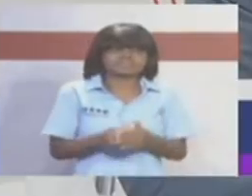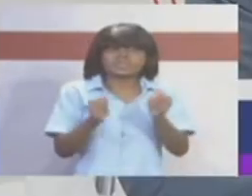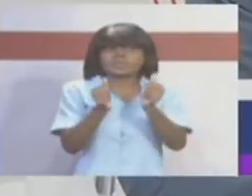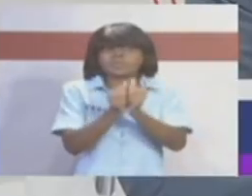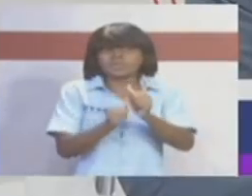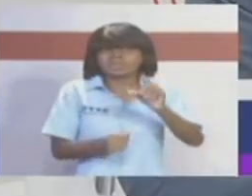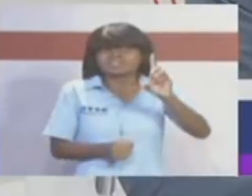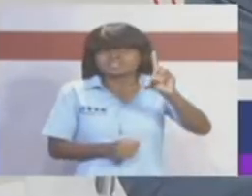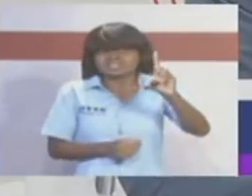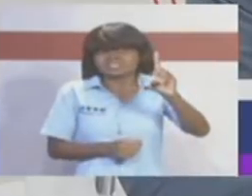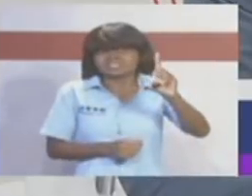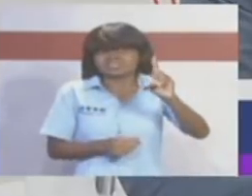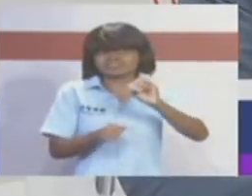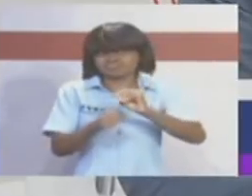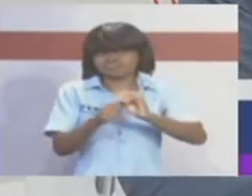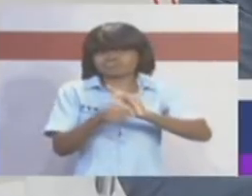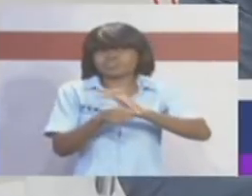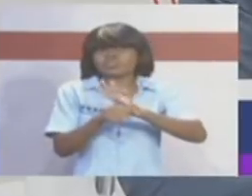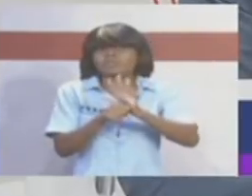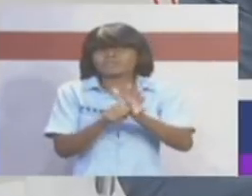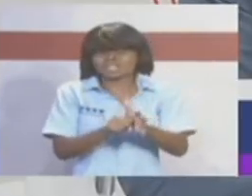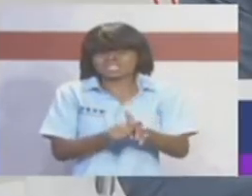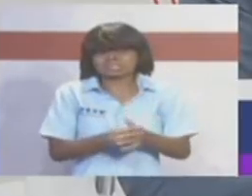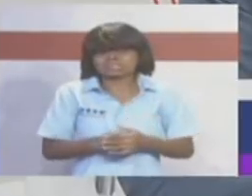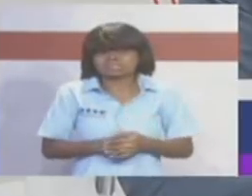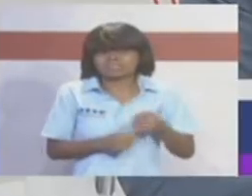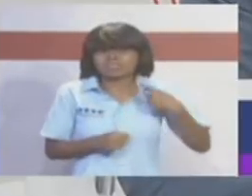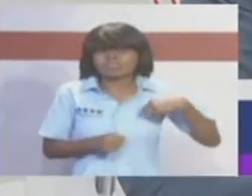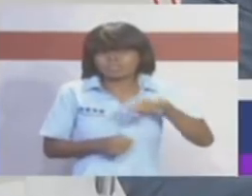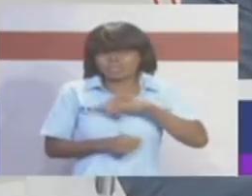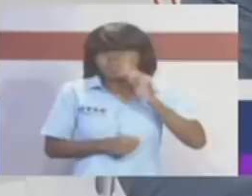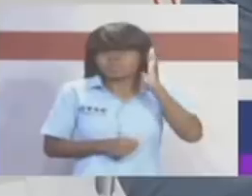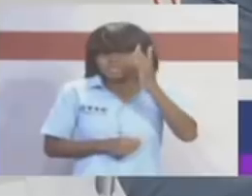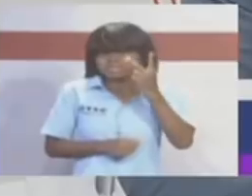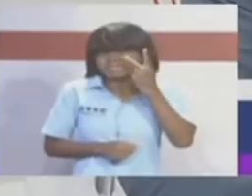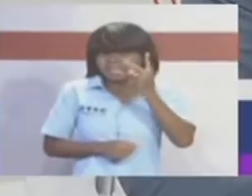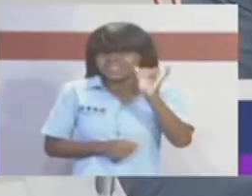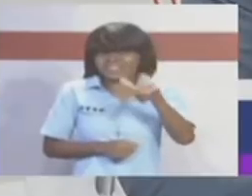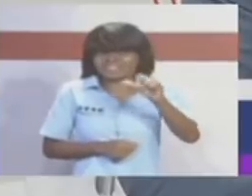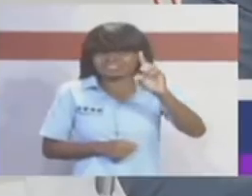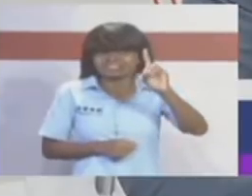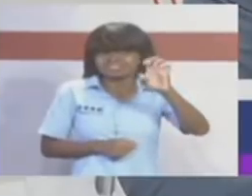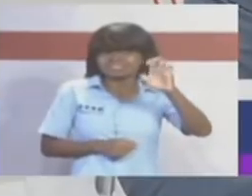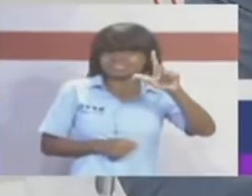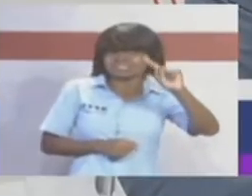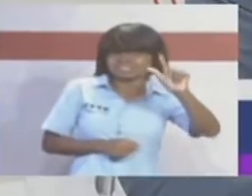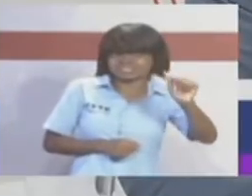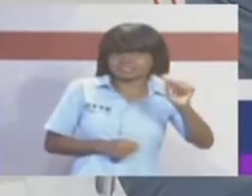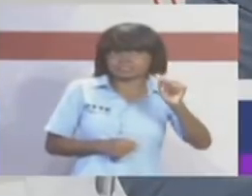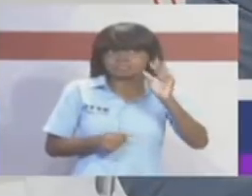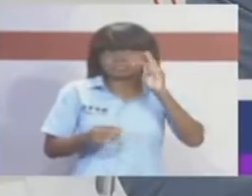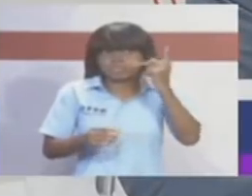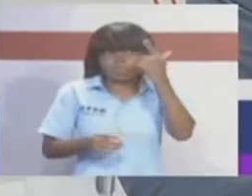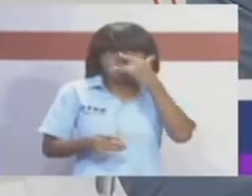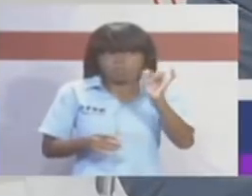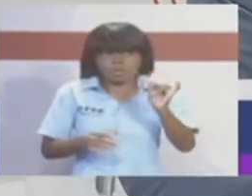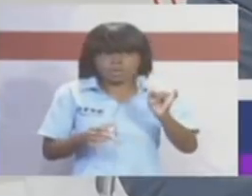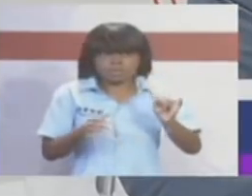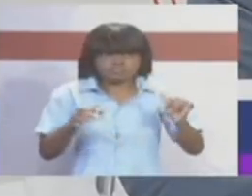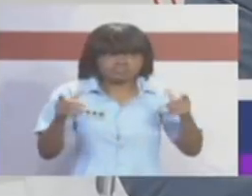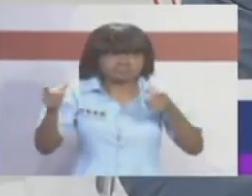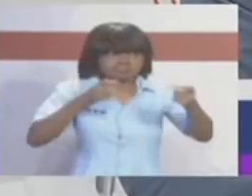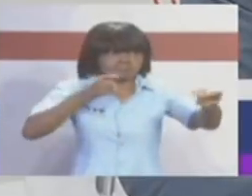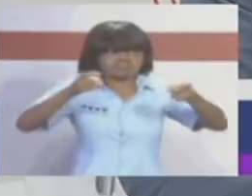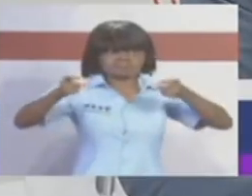that particular variant become the dominant variant in a given time frame. And all the countries that have had Delta